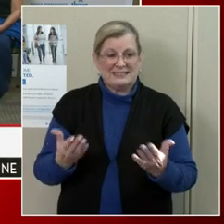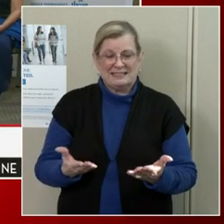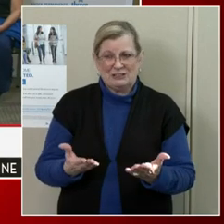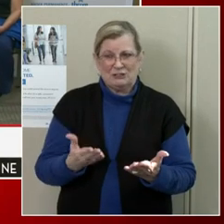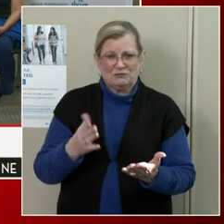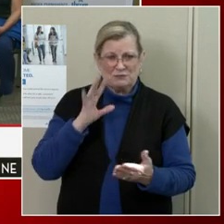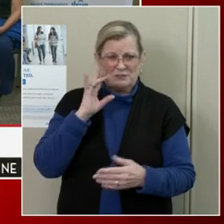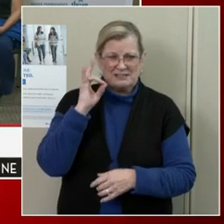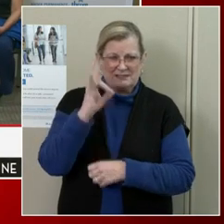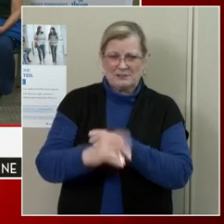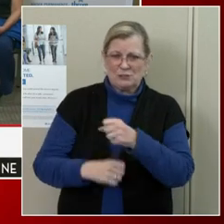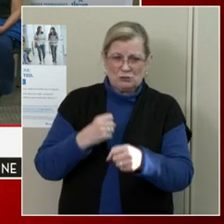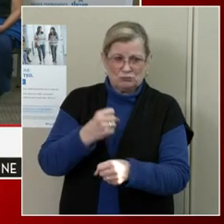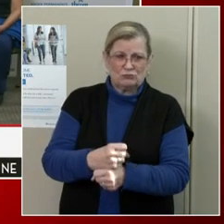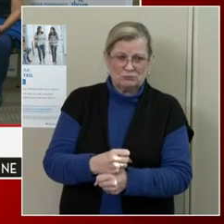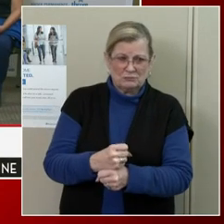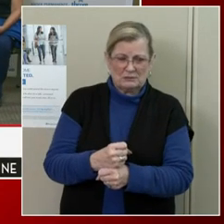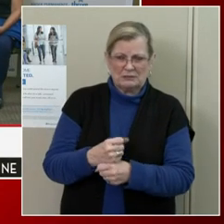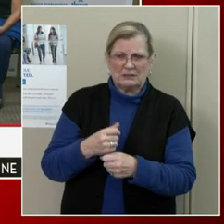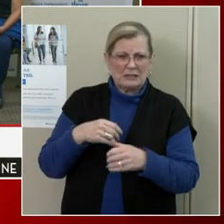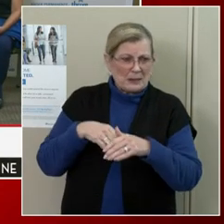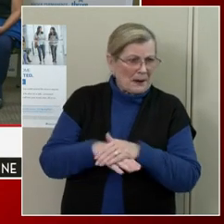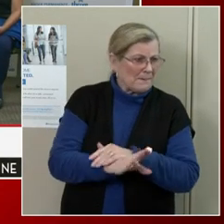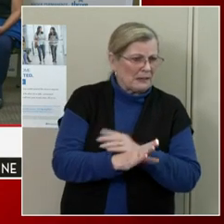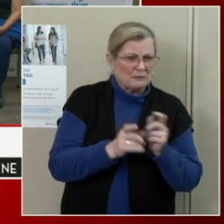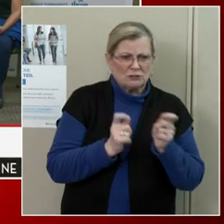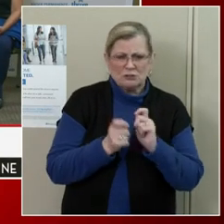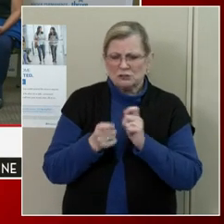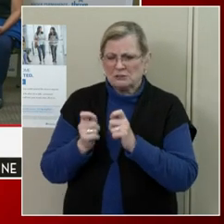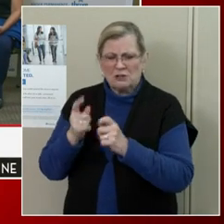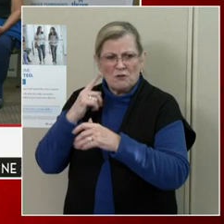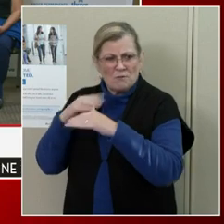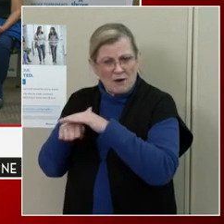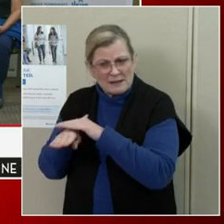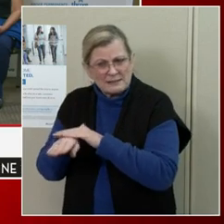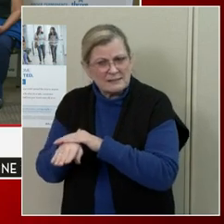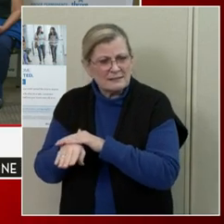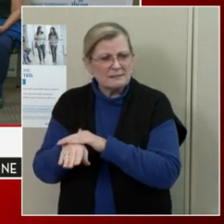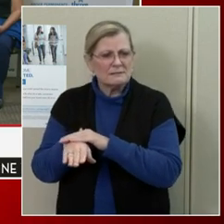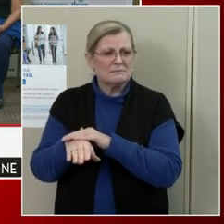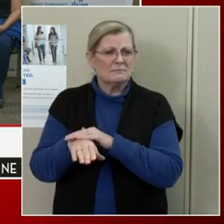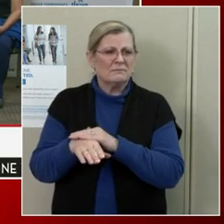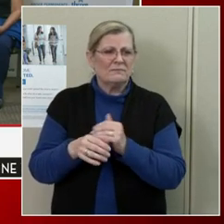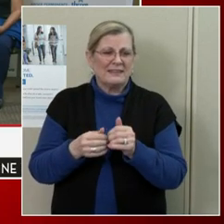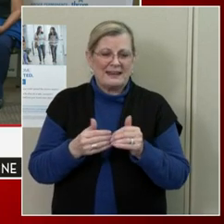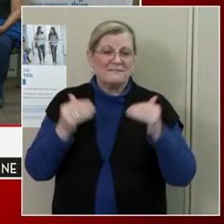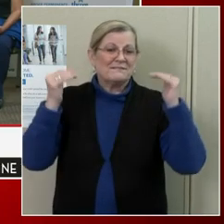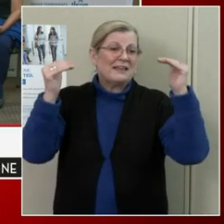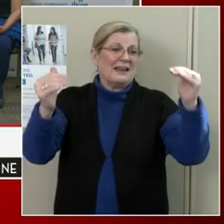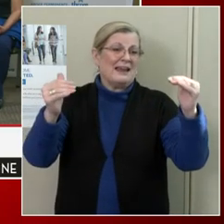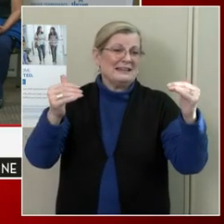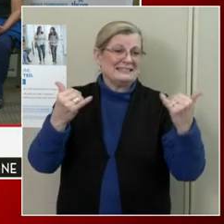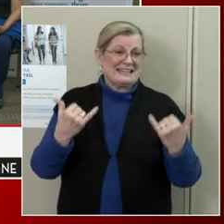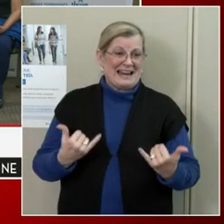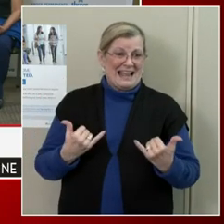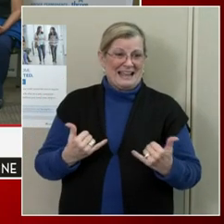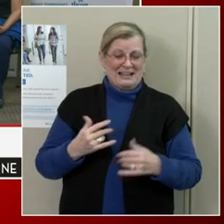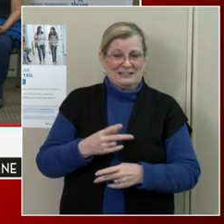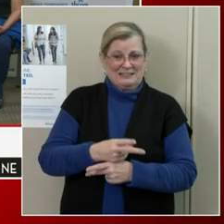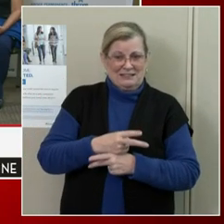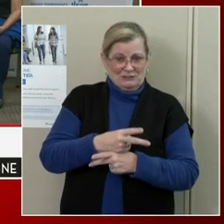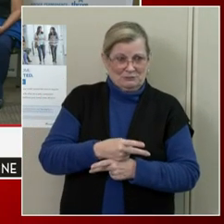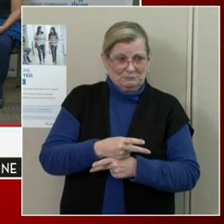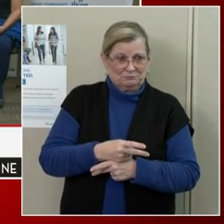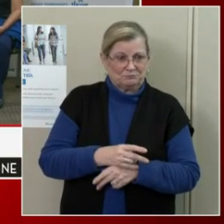a lot of transformations in access to advanced urgent care, as well as working